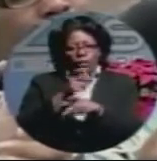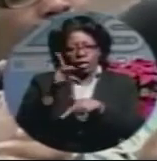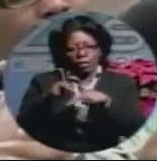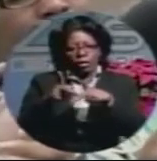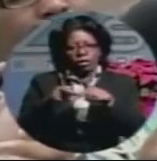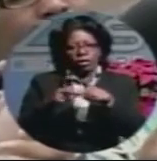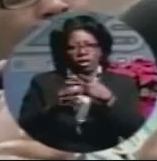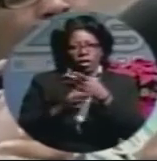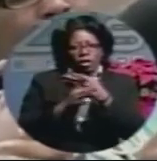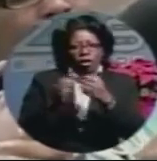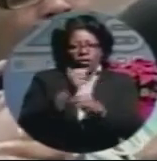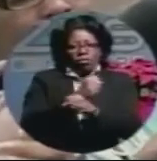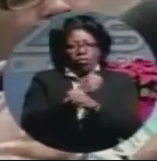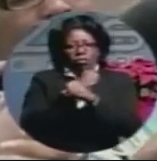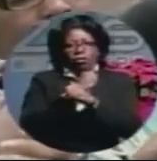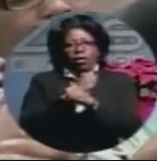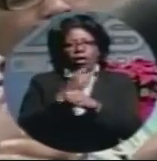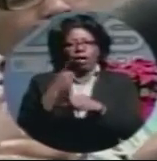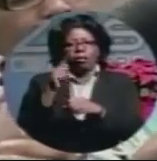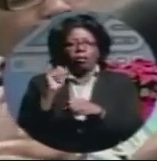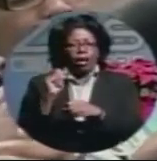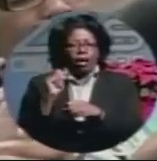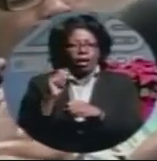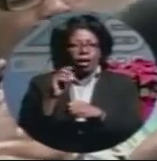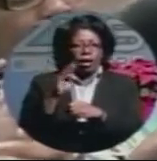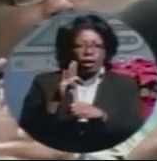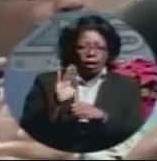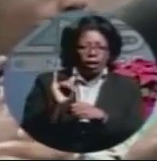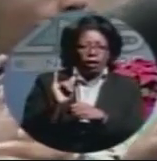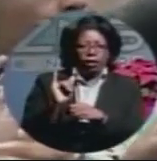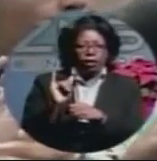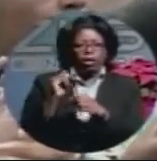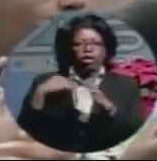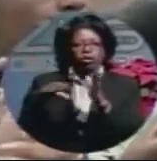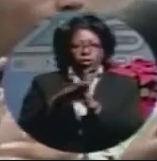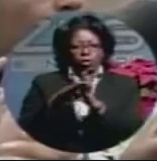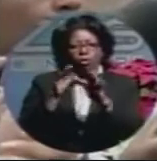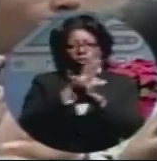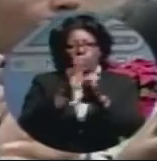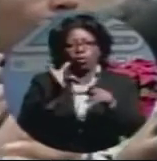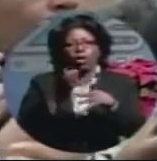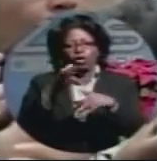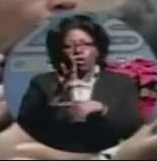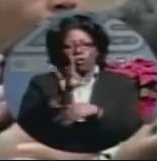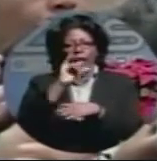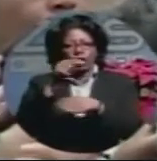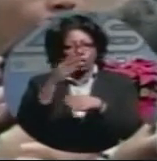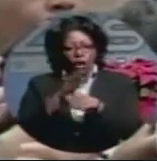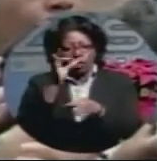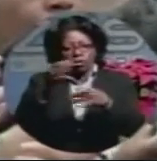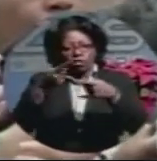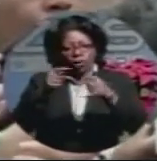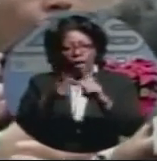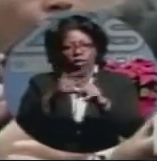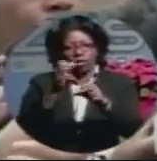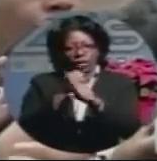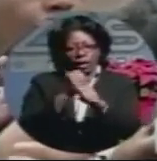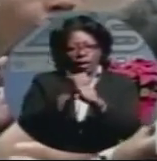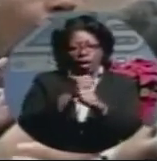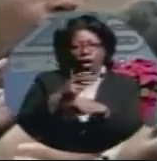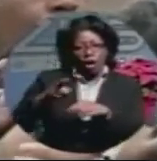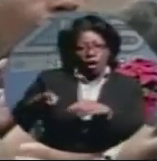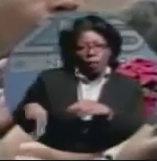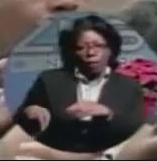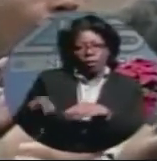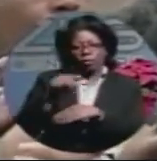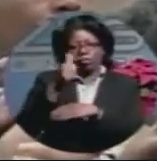by a core group of prolific offenders who do not wish to find gainful employment. if you take upon yourself a weapon or any